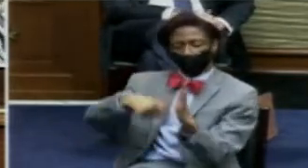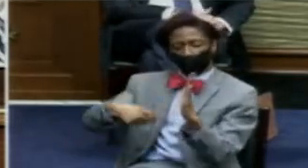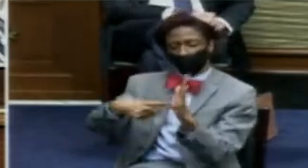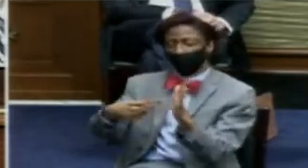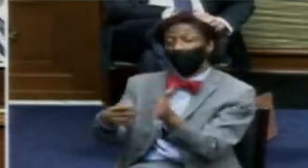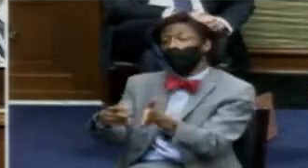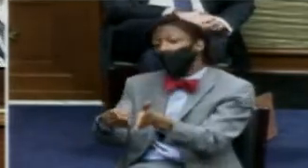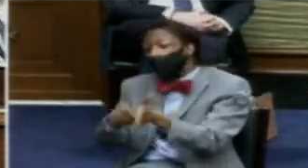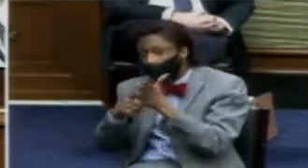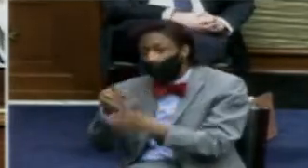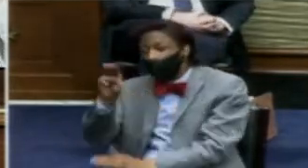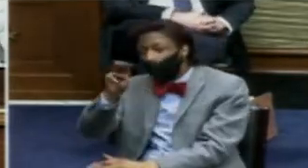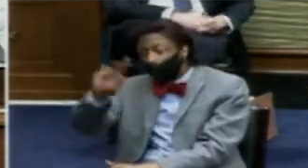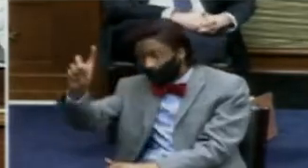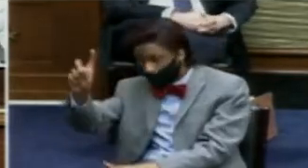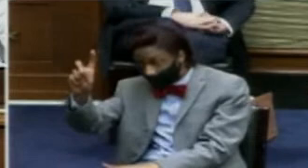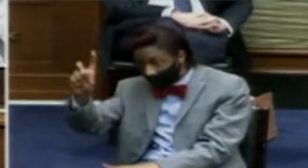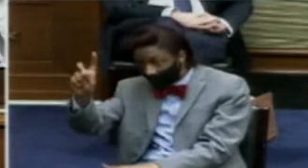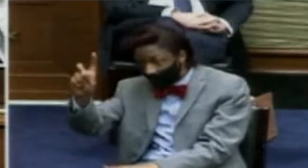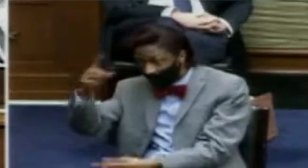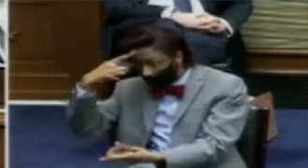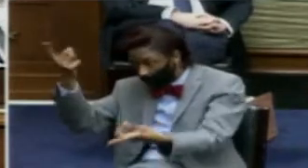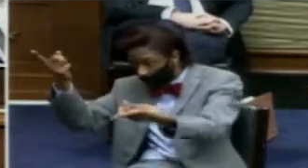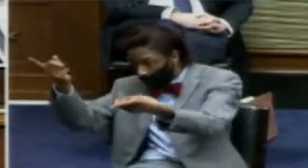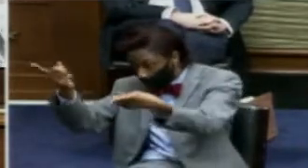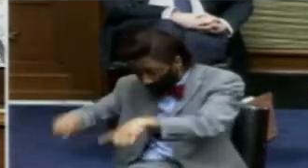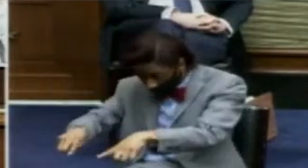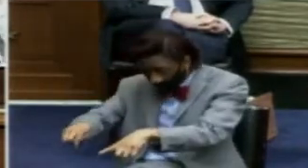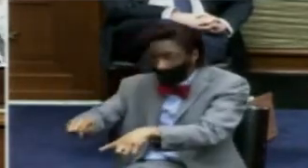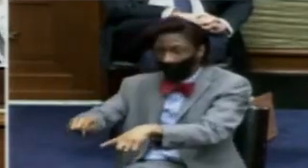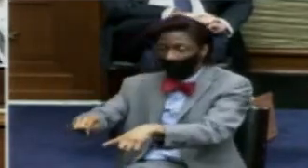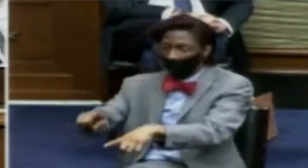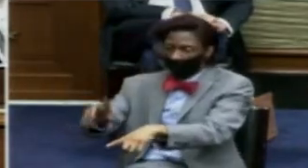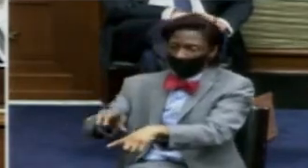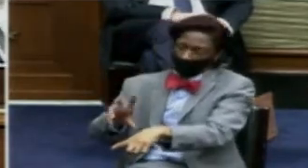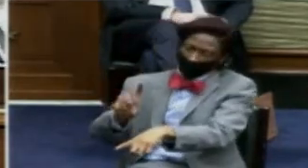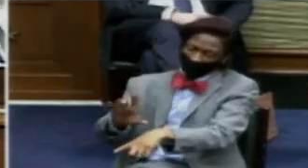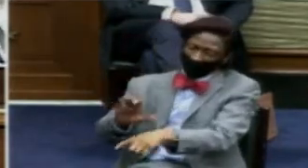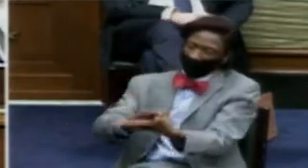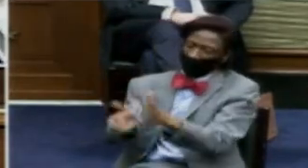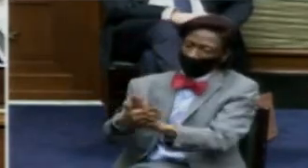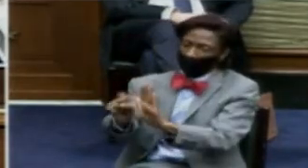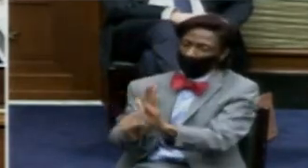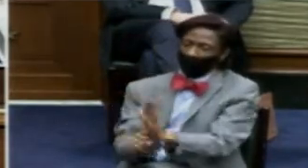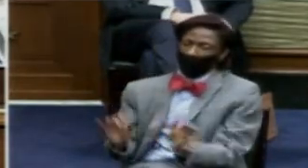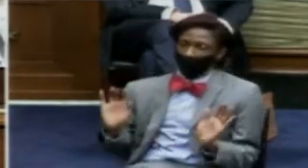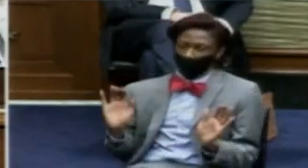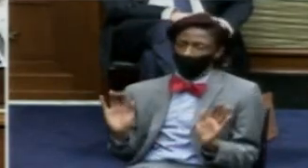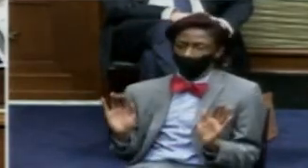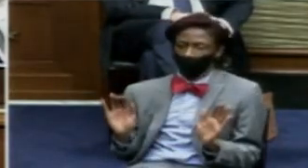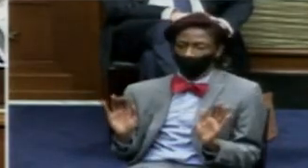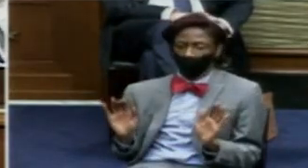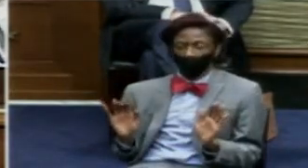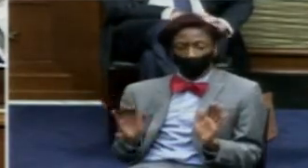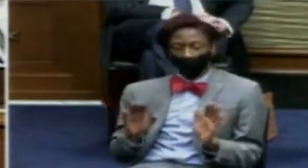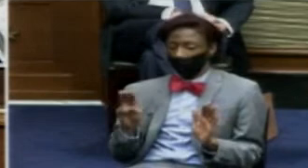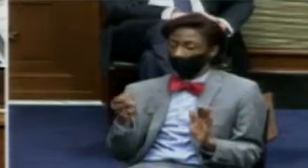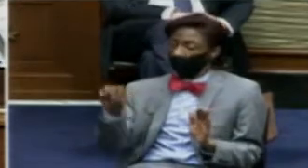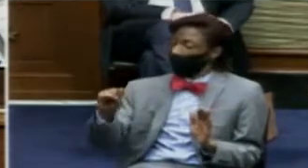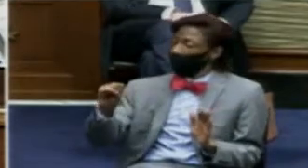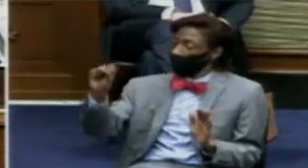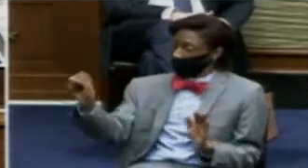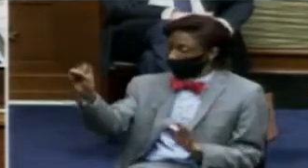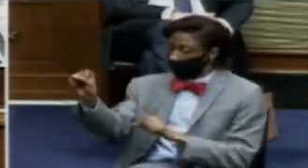Maryland to consent to the admission of the state of Washington, D.C. Ms. Schwartz, does